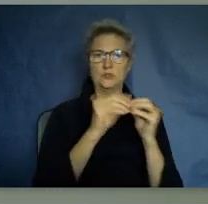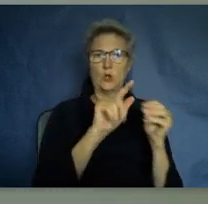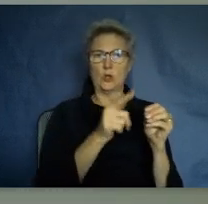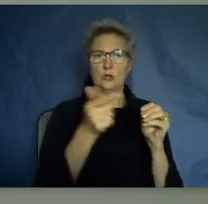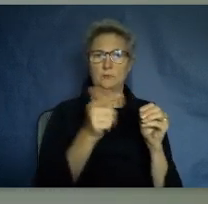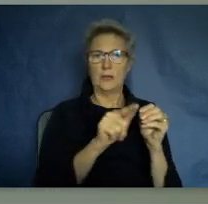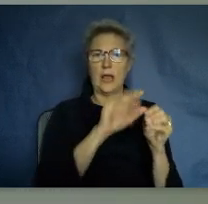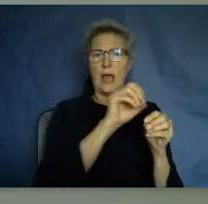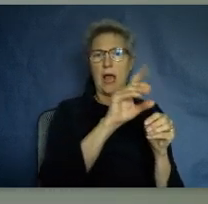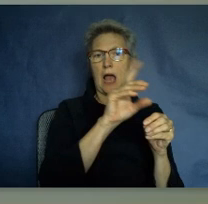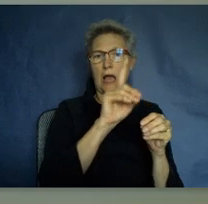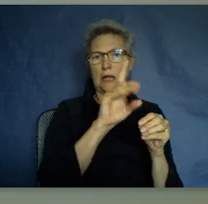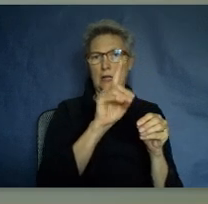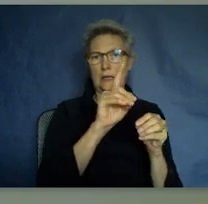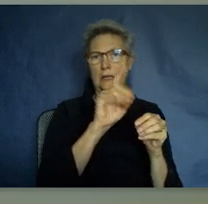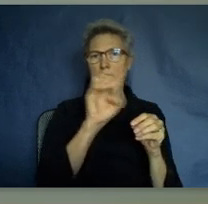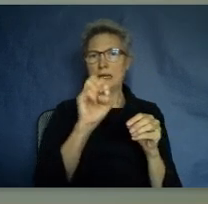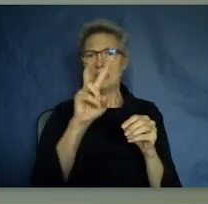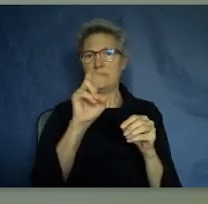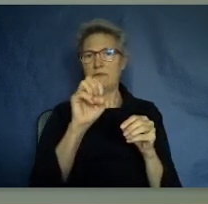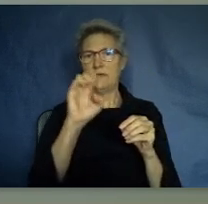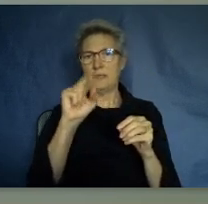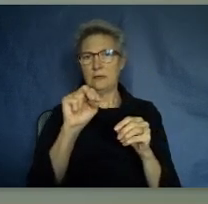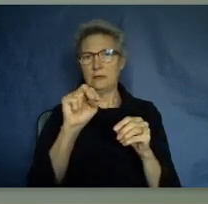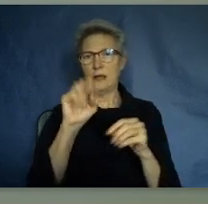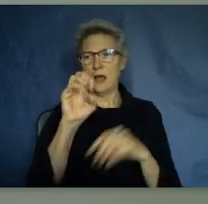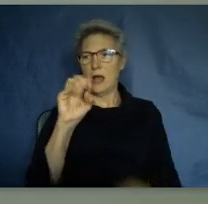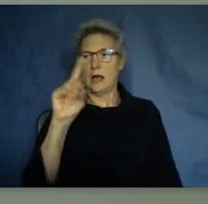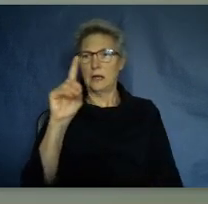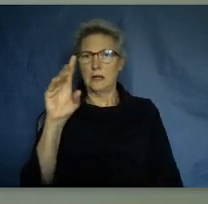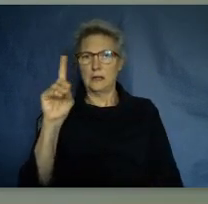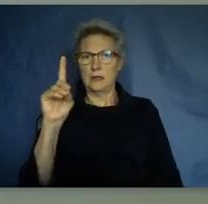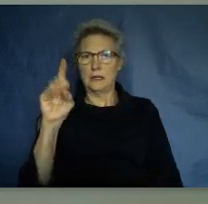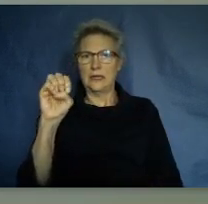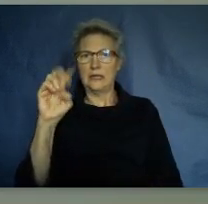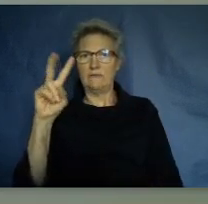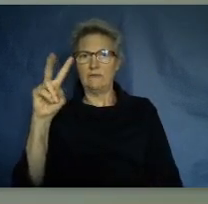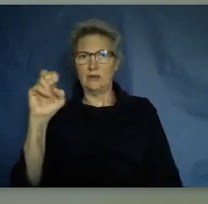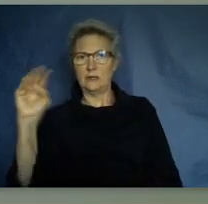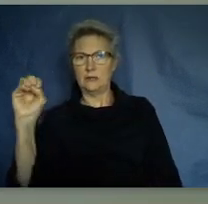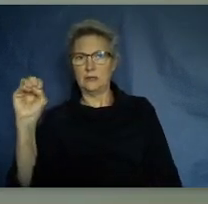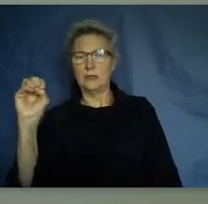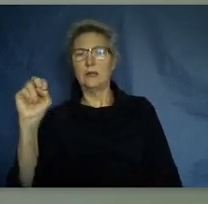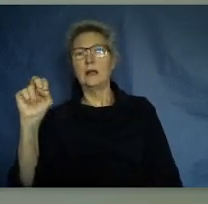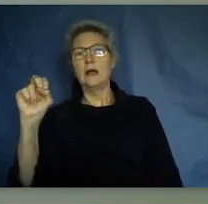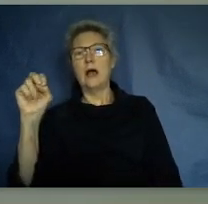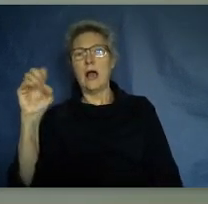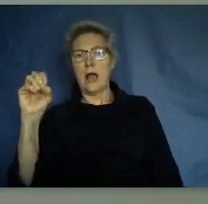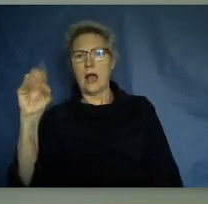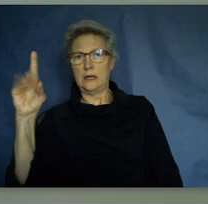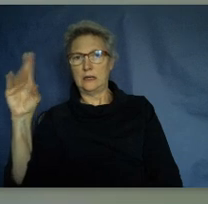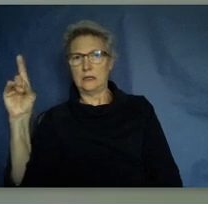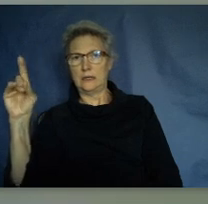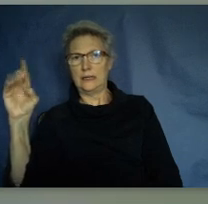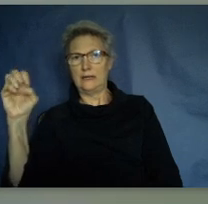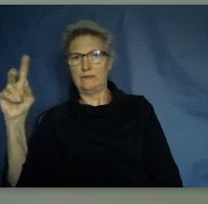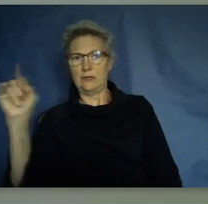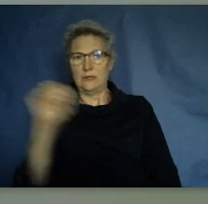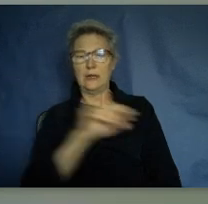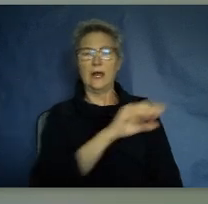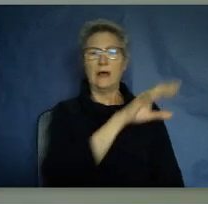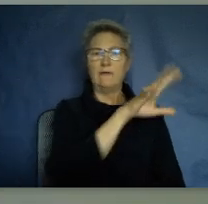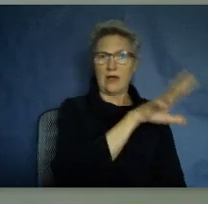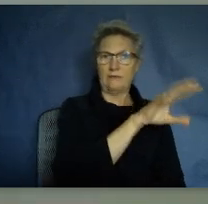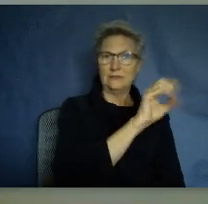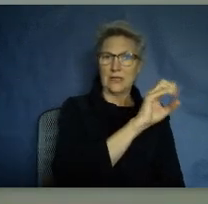between odd and even numbers. So when I have 5 here, my number is odd, 10 is even, 15